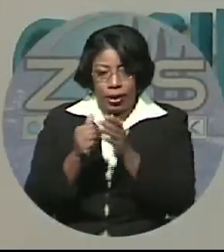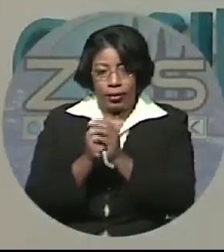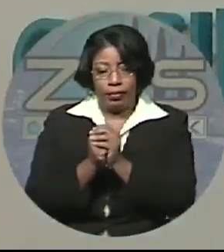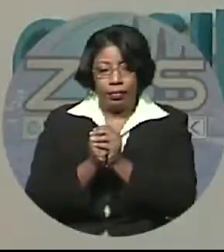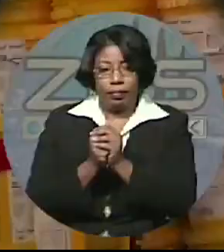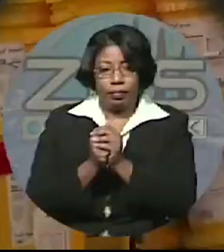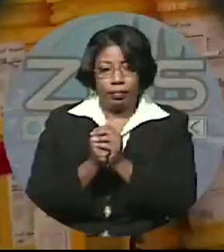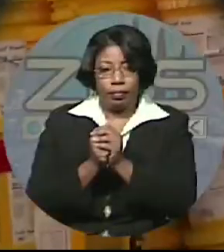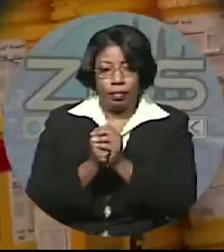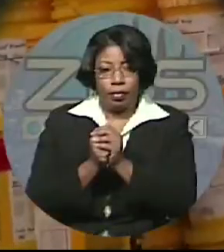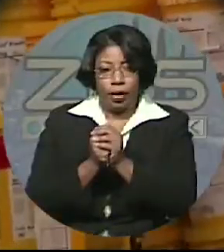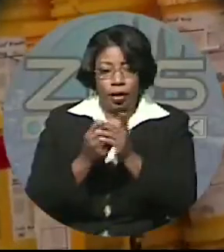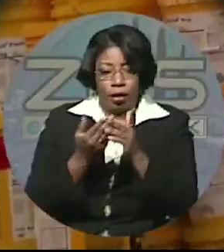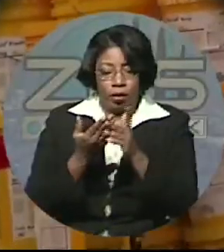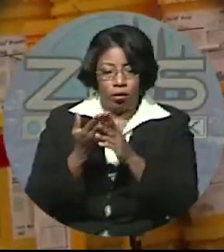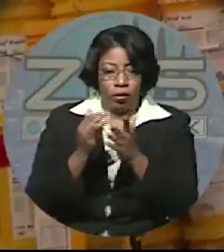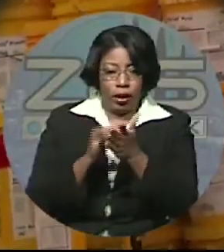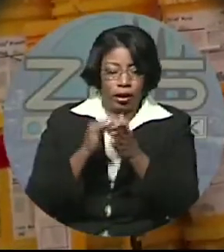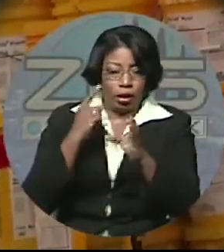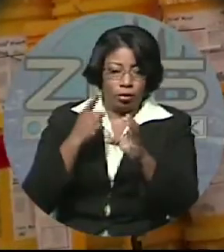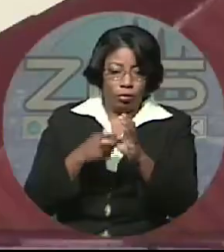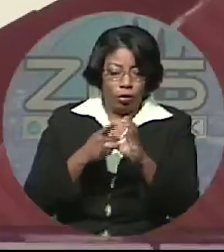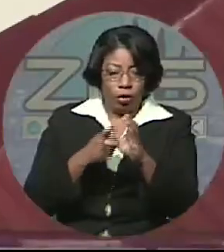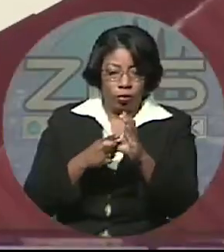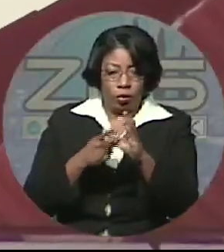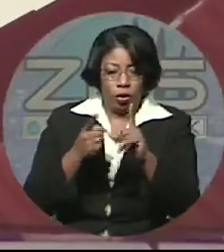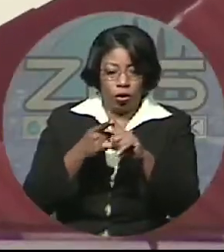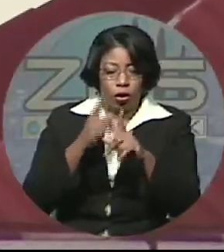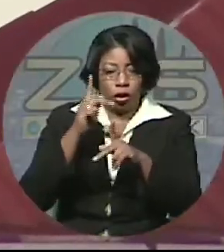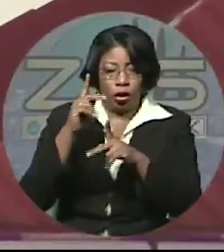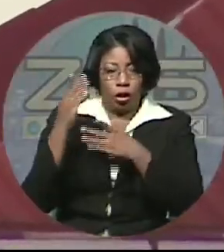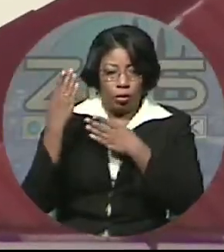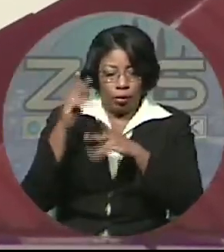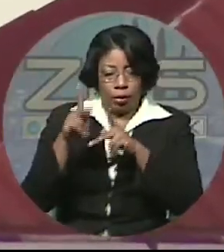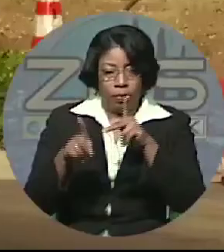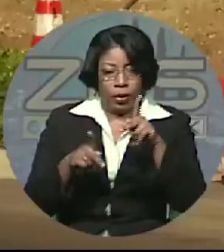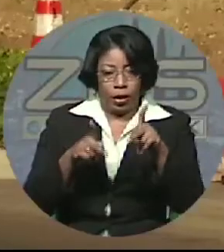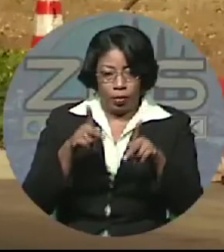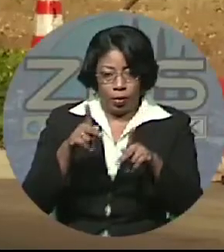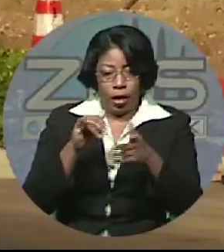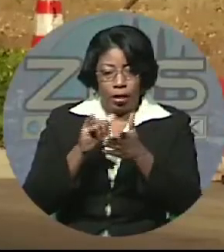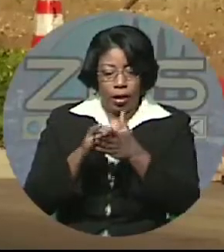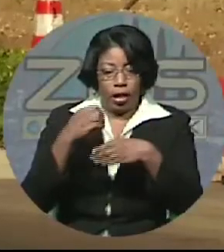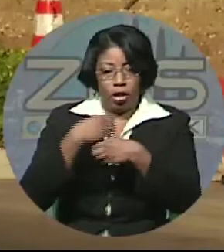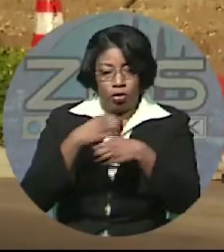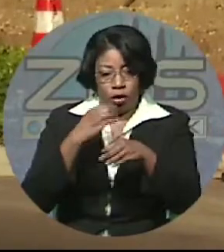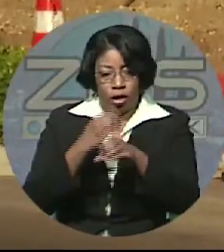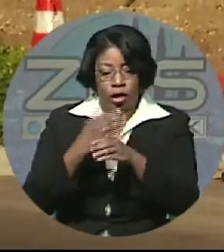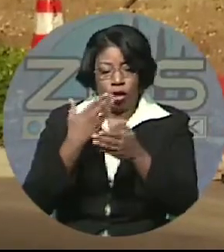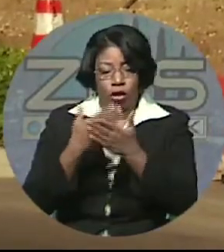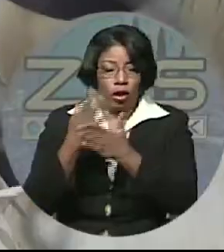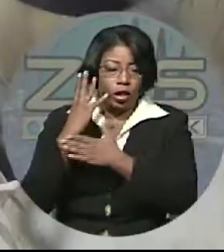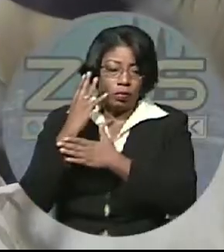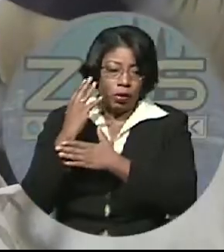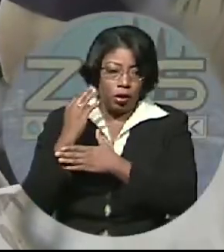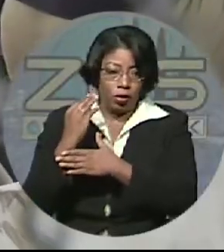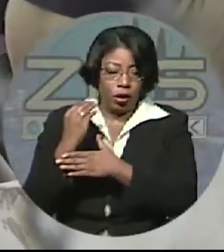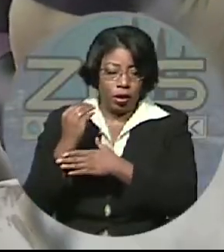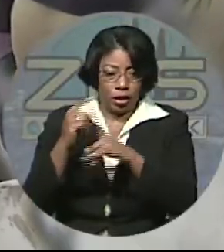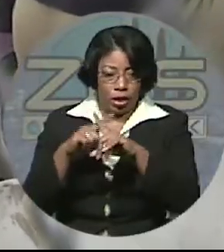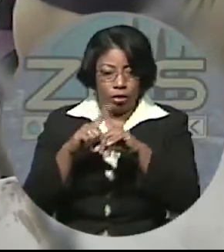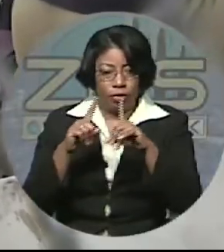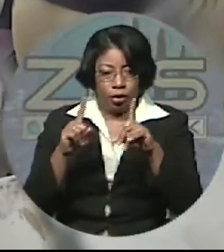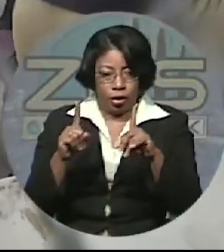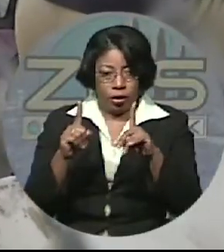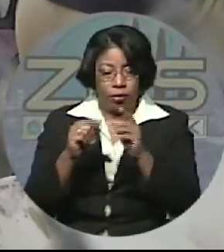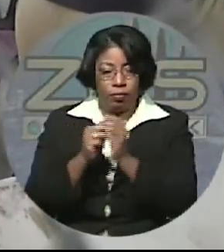was posted throughout Baha Mar, reaffirmed a commitment to the Bahamian people and customers worldwide that they are creating an experience second to none. The CEO